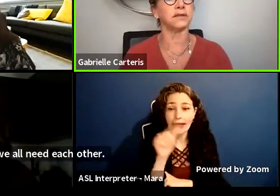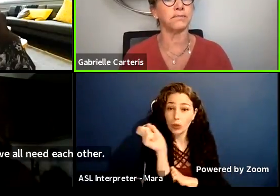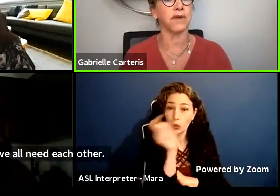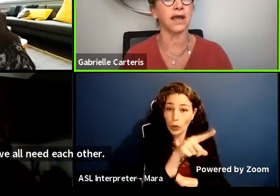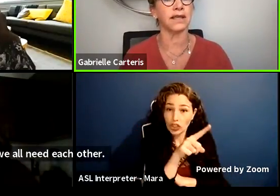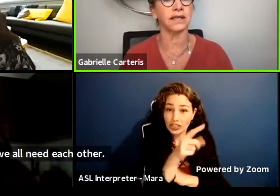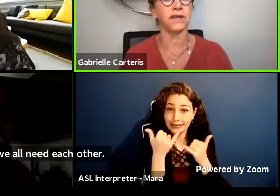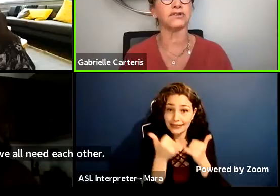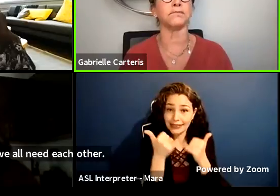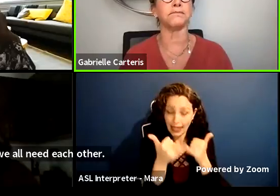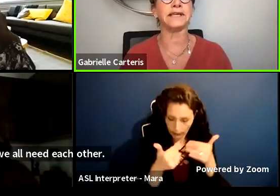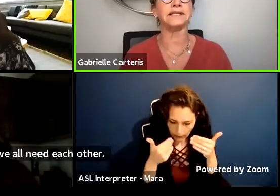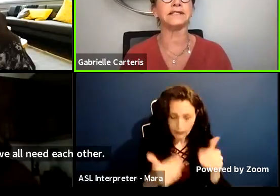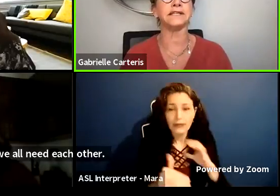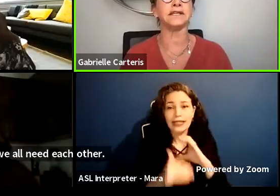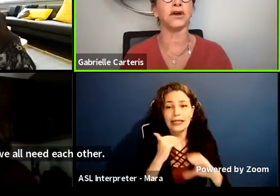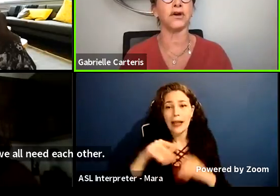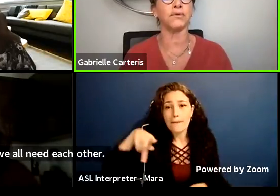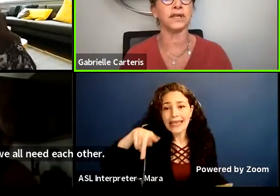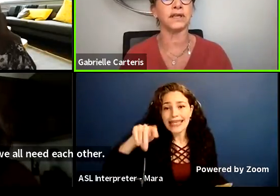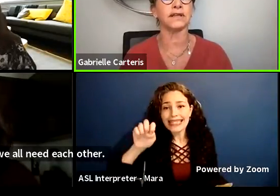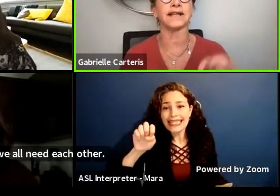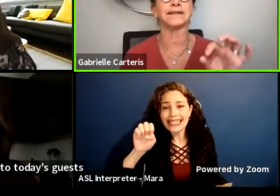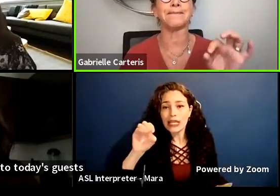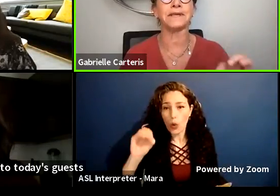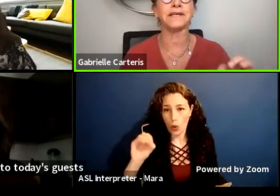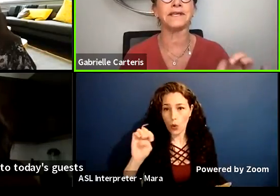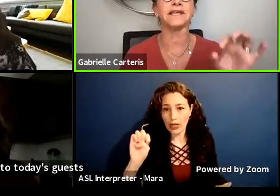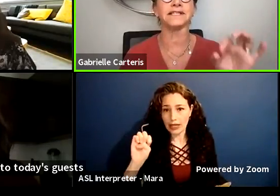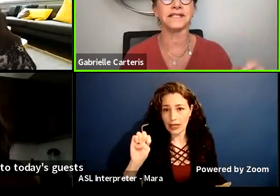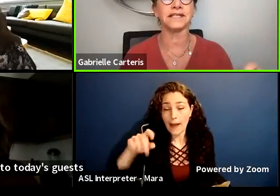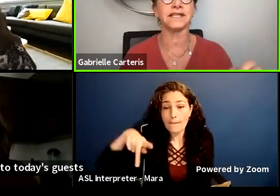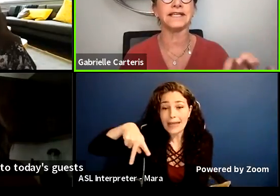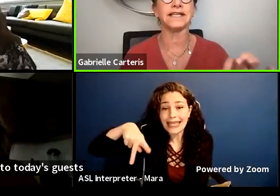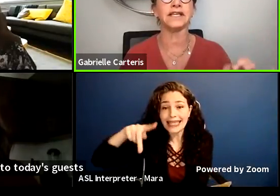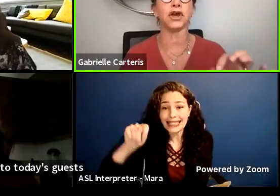just need to email to pteoe, that's